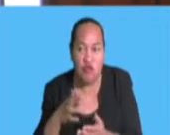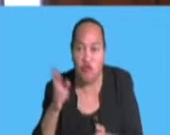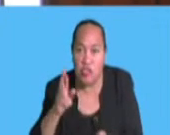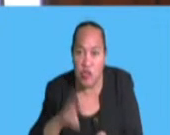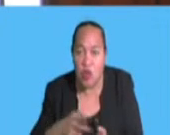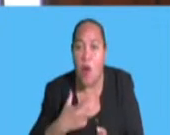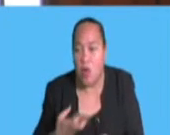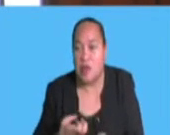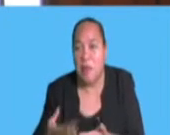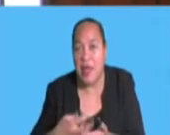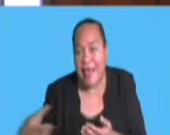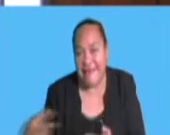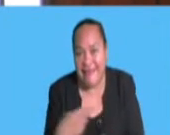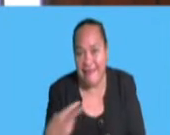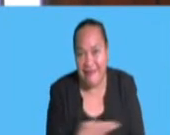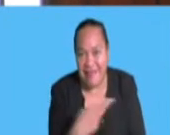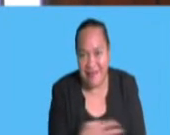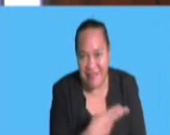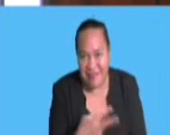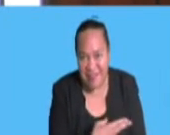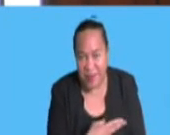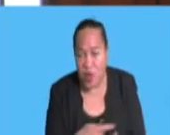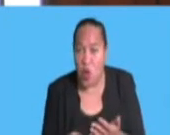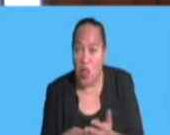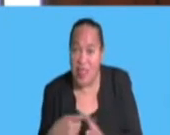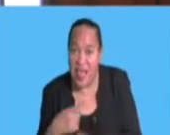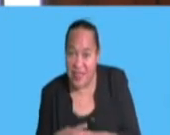spending cuts, tax increases, or a combination of